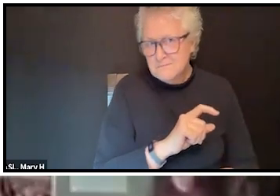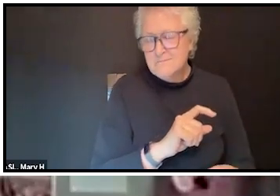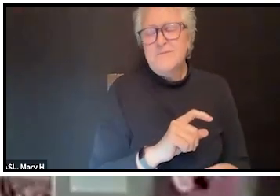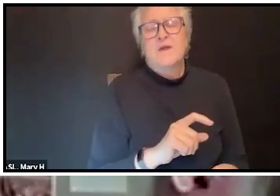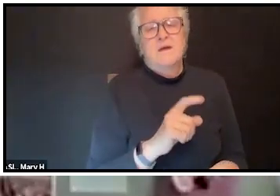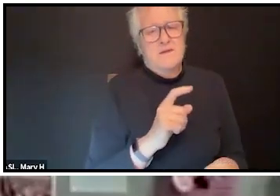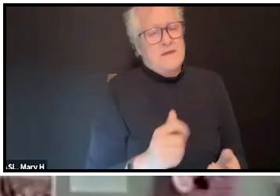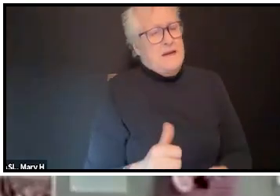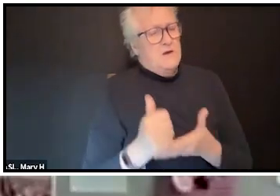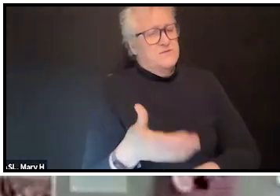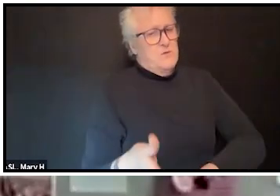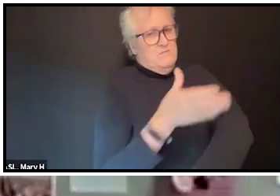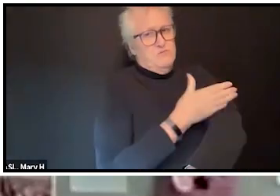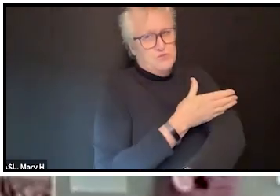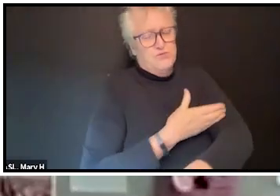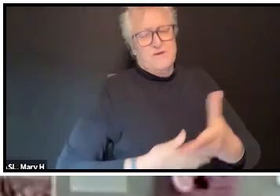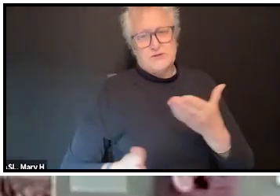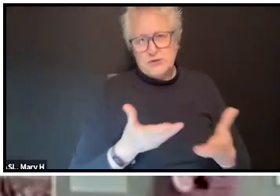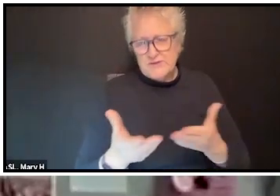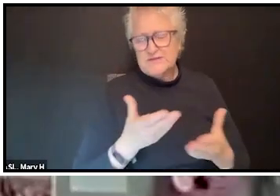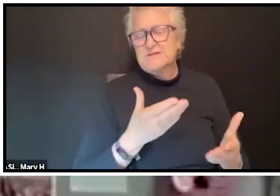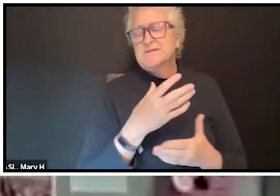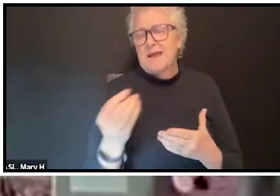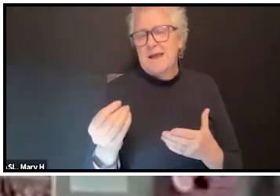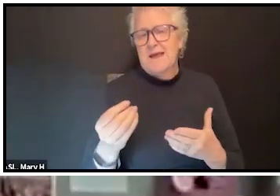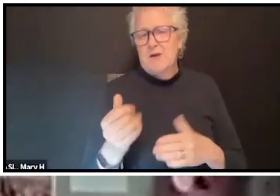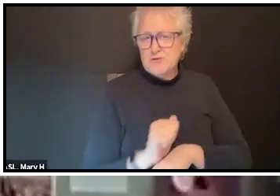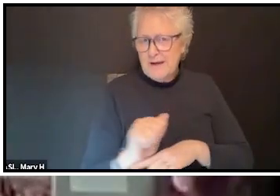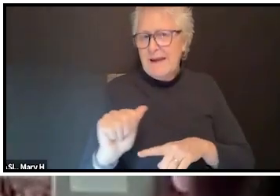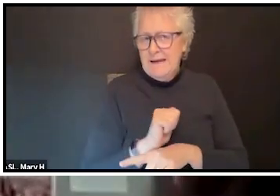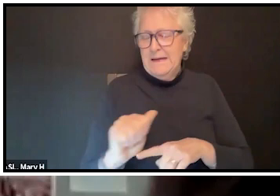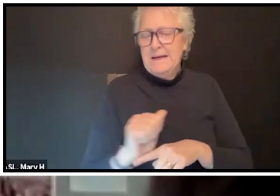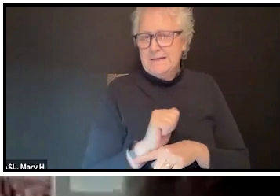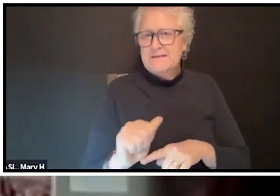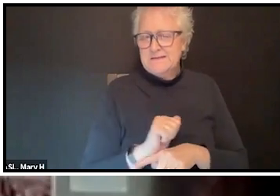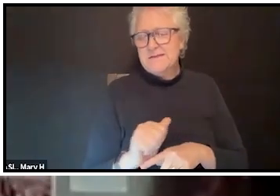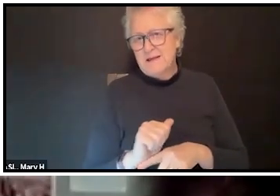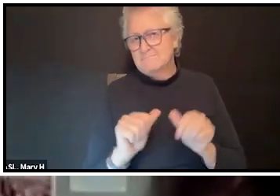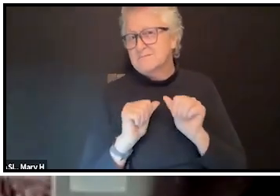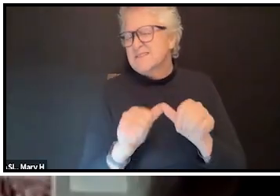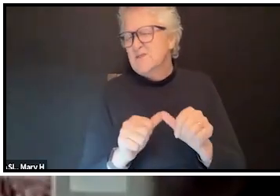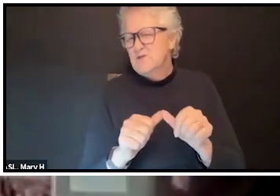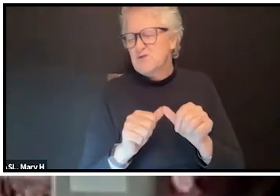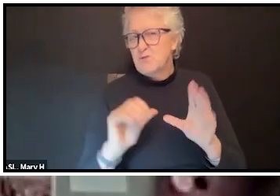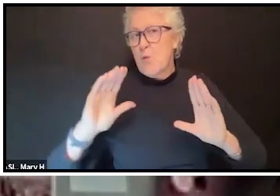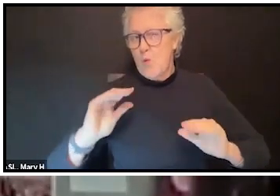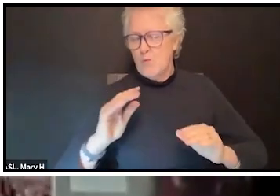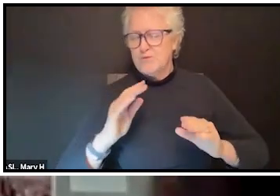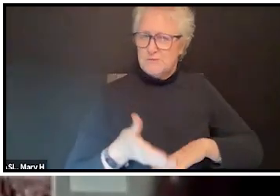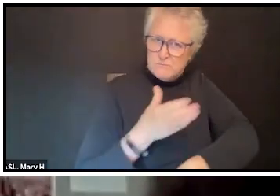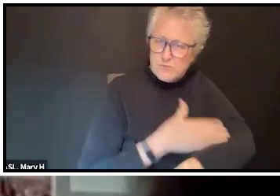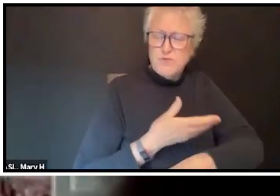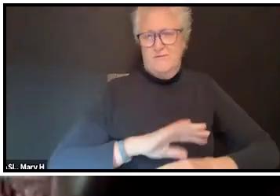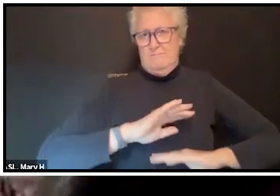services so that we can continue to meet the community's needs. This year, in 2024,